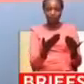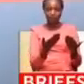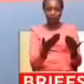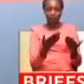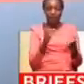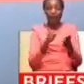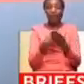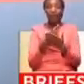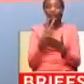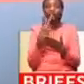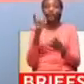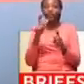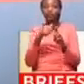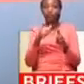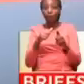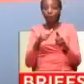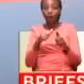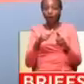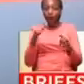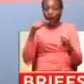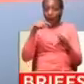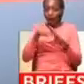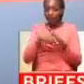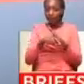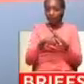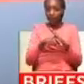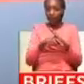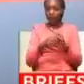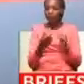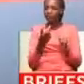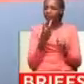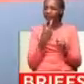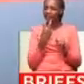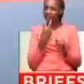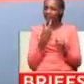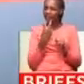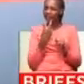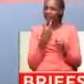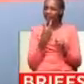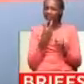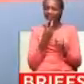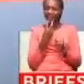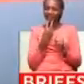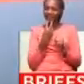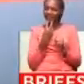the voice from inside the calabash was laughing. It was like,